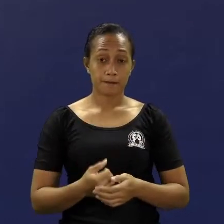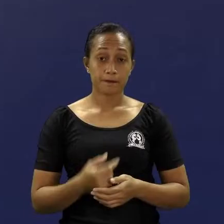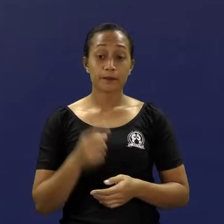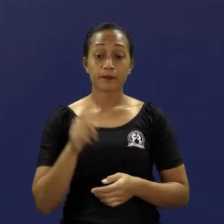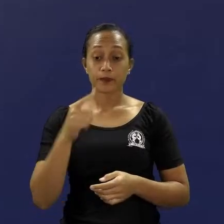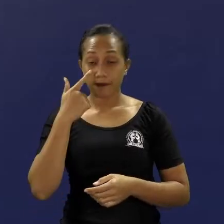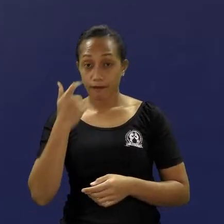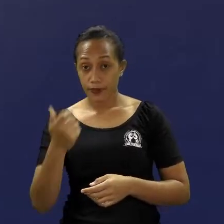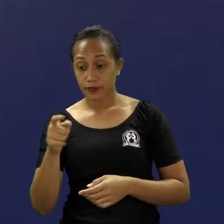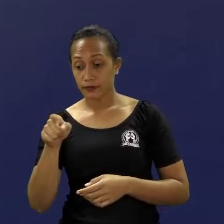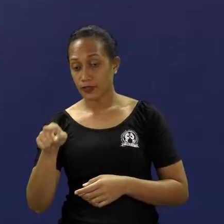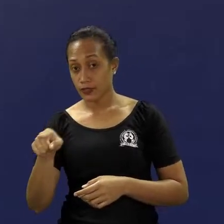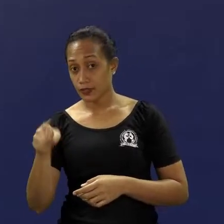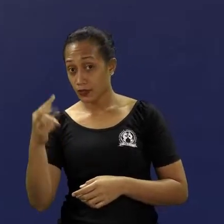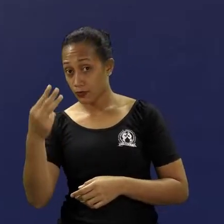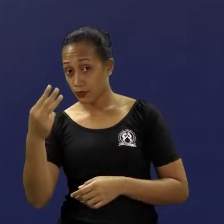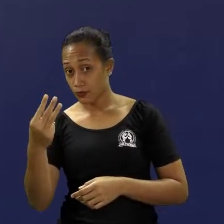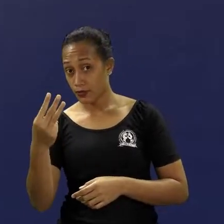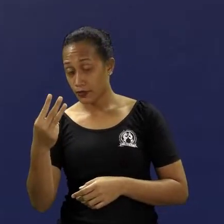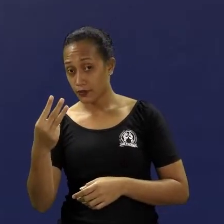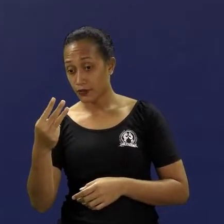O na mawala i o le tolu lea.